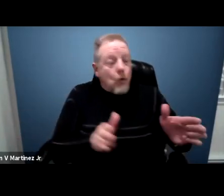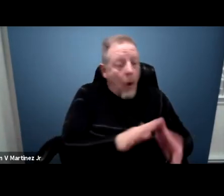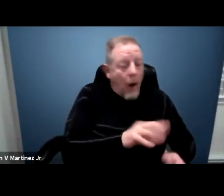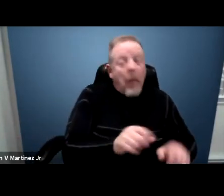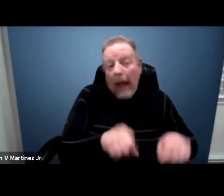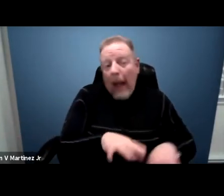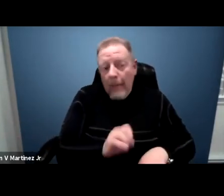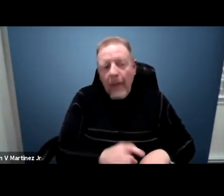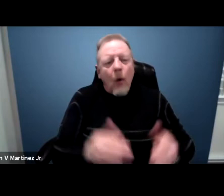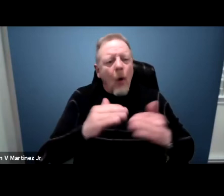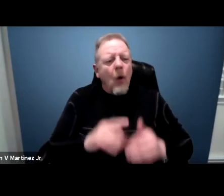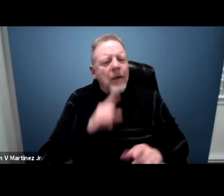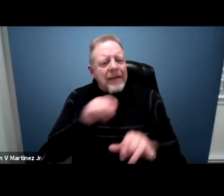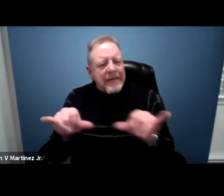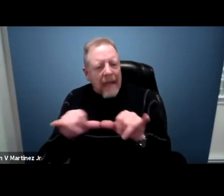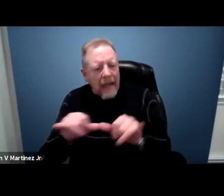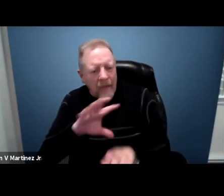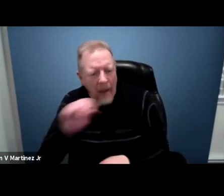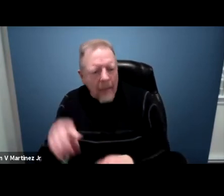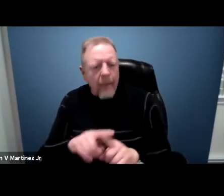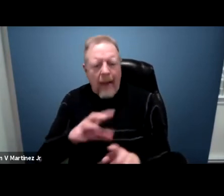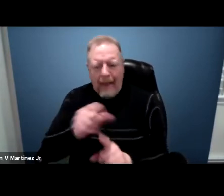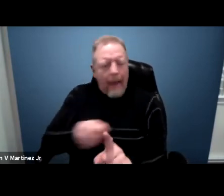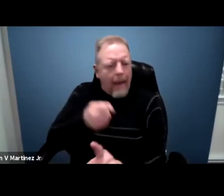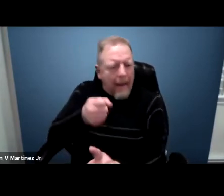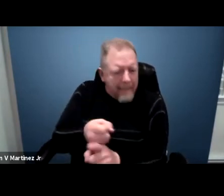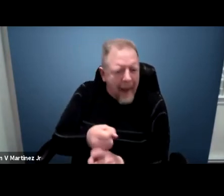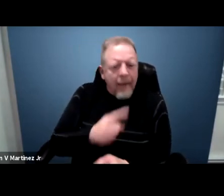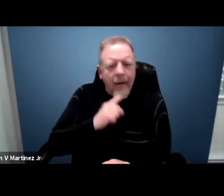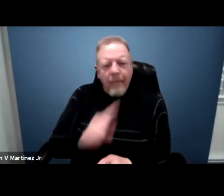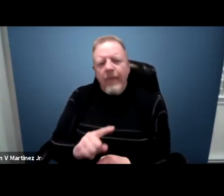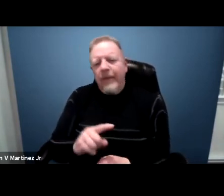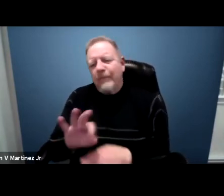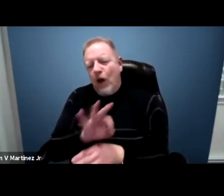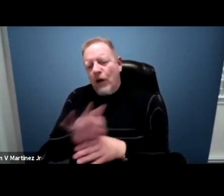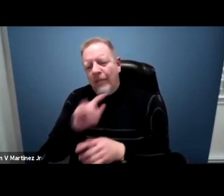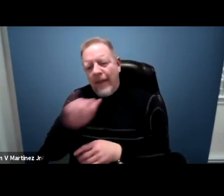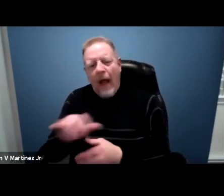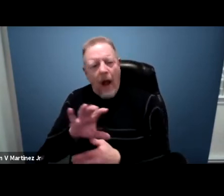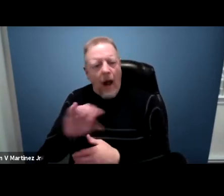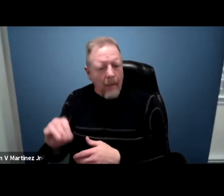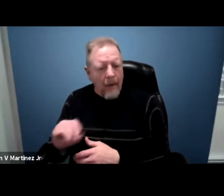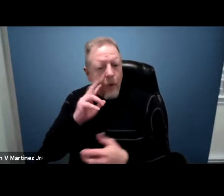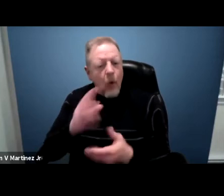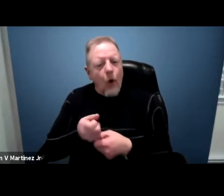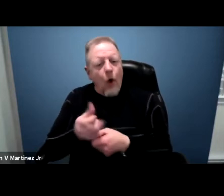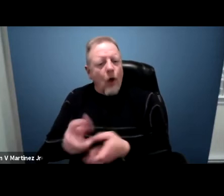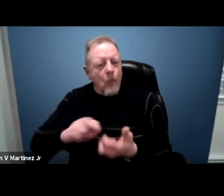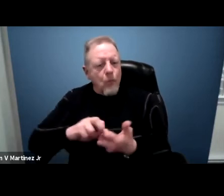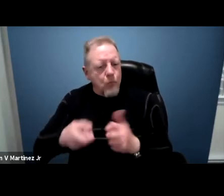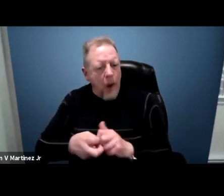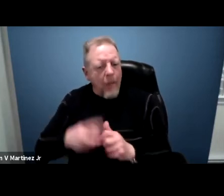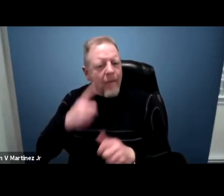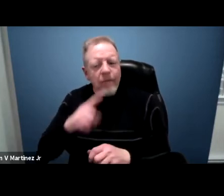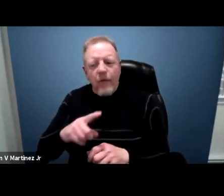on the functions of the company. Is it going to be a problem for the other functioning